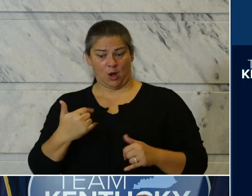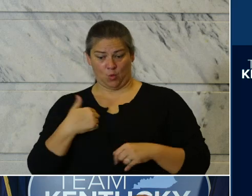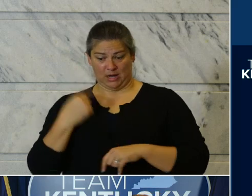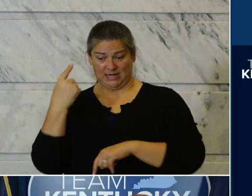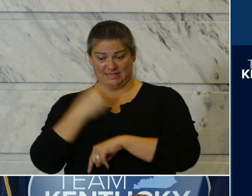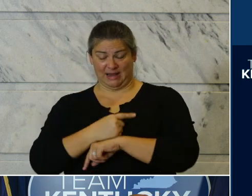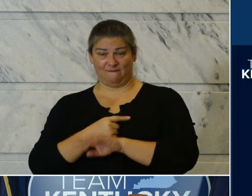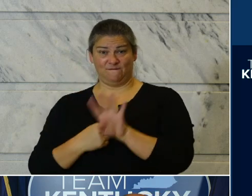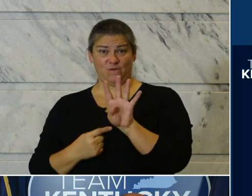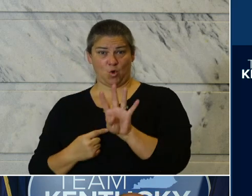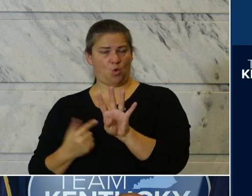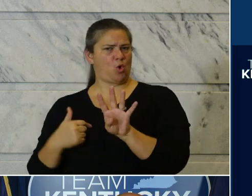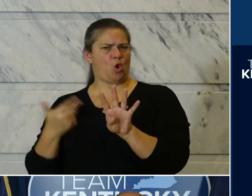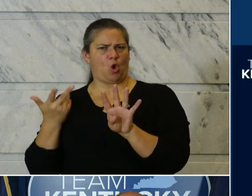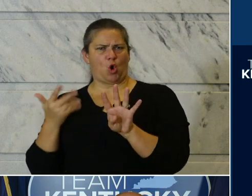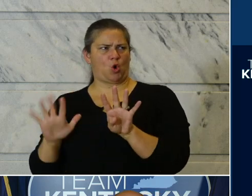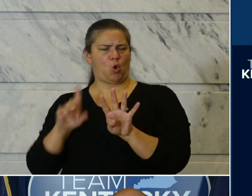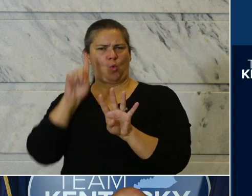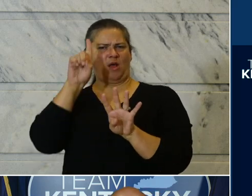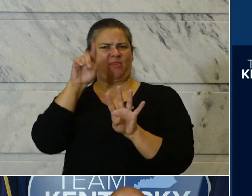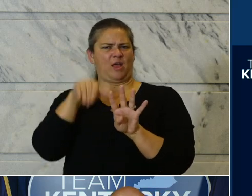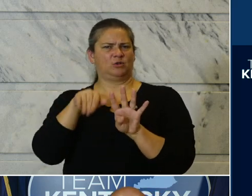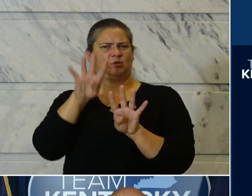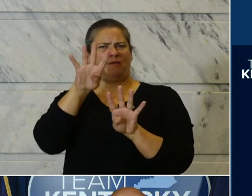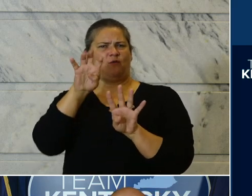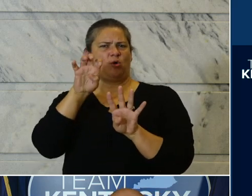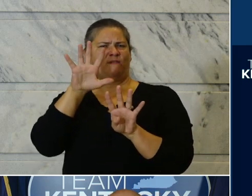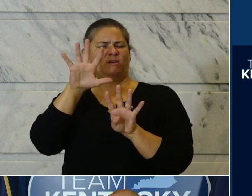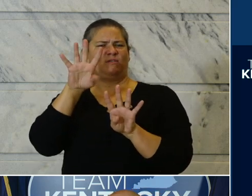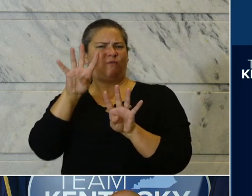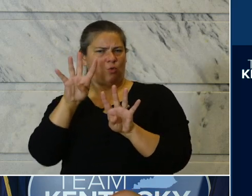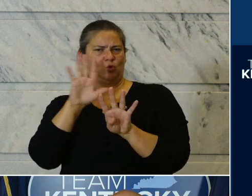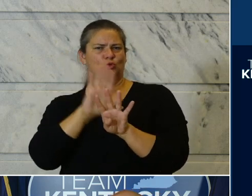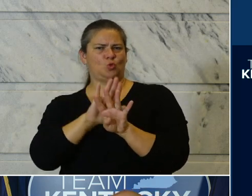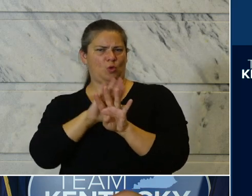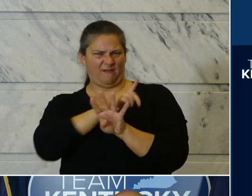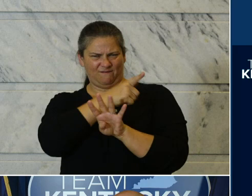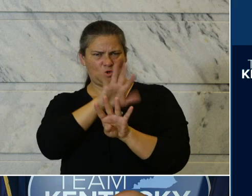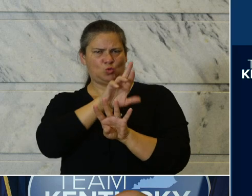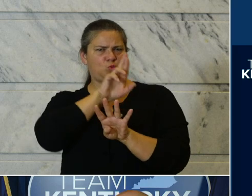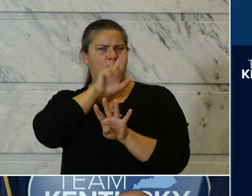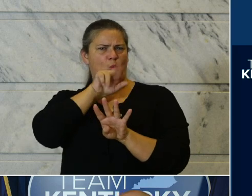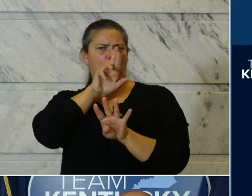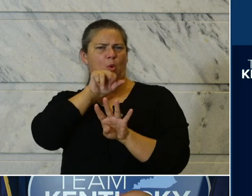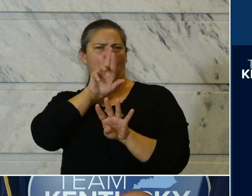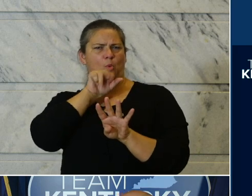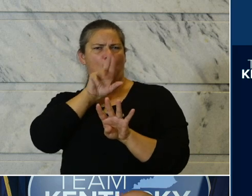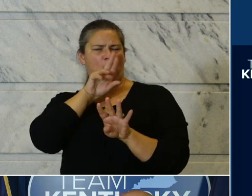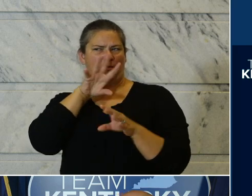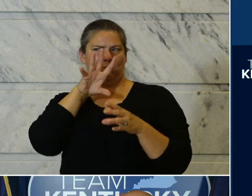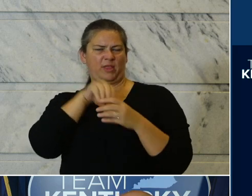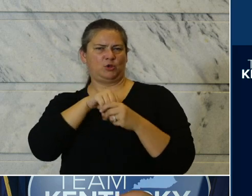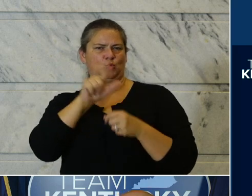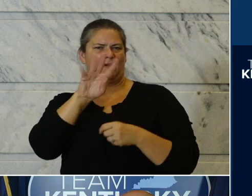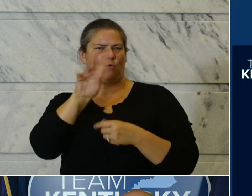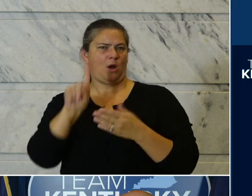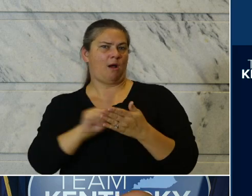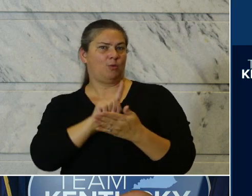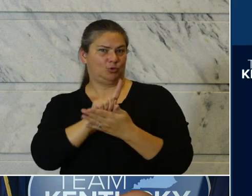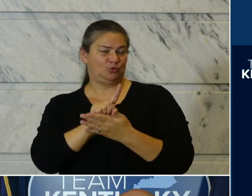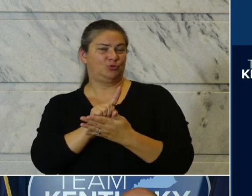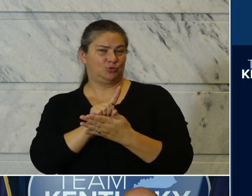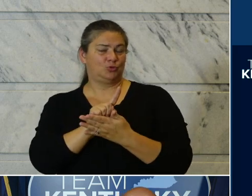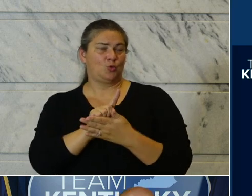out, and we already have 1,454 schools who have reported data. And in the last 24 hours, or at least yesterday, we